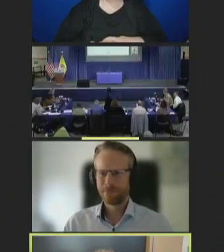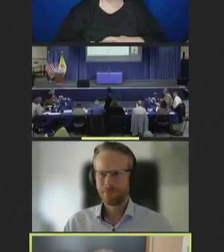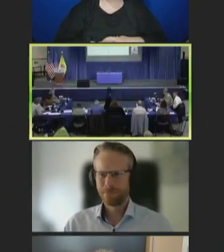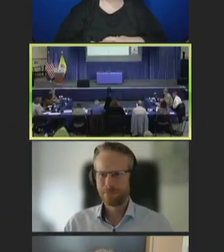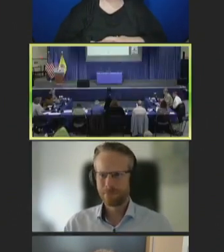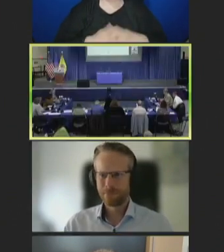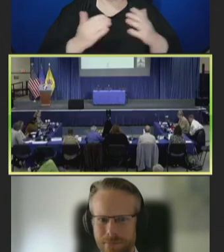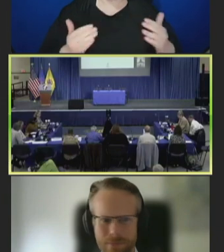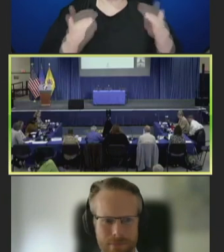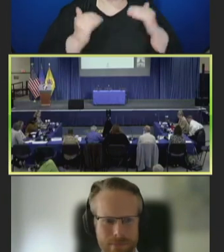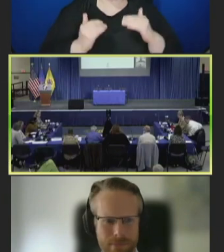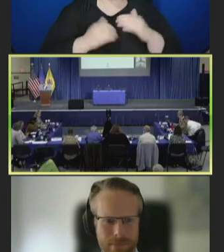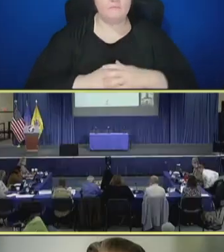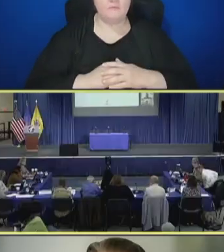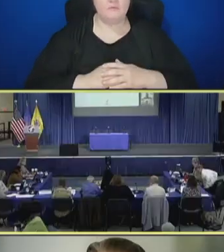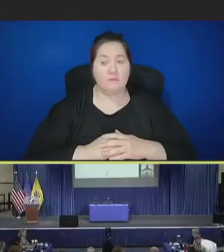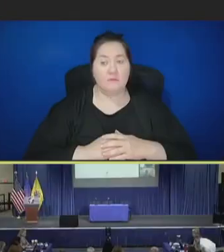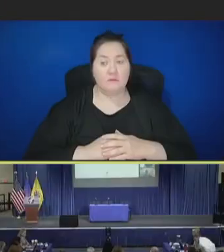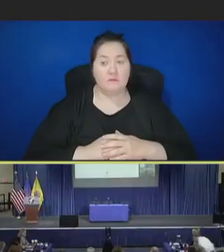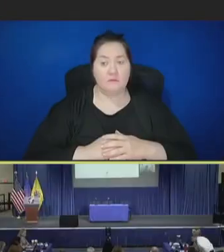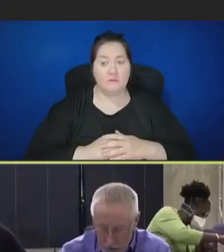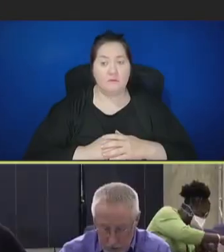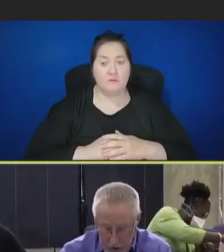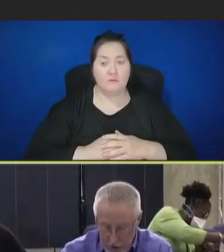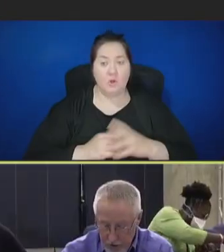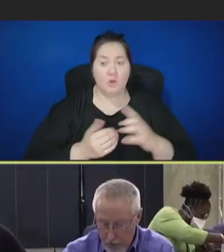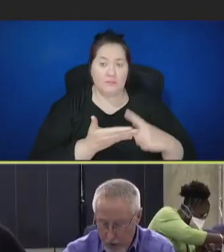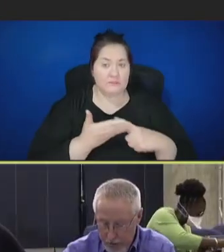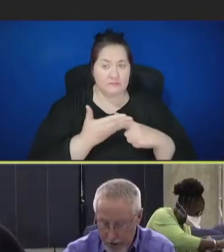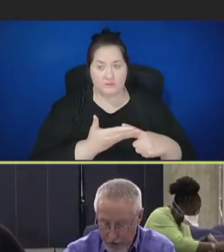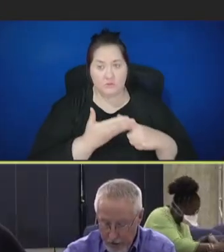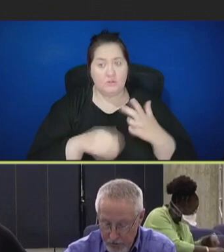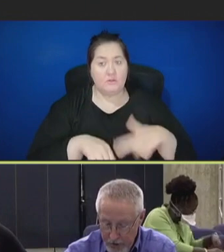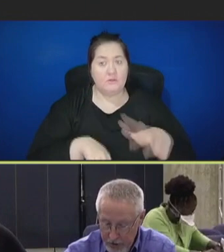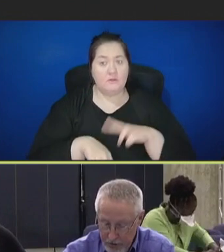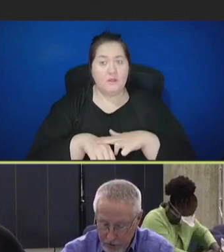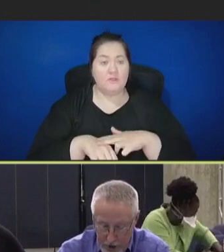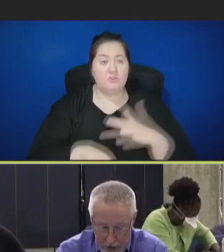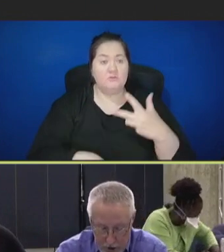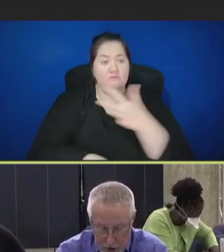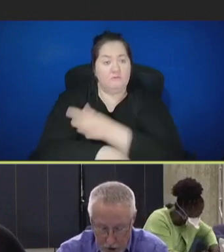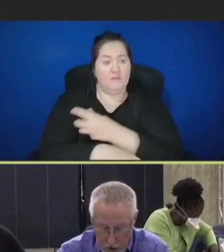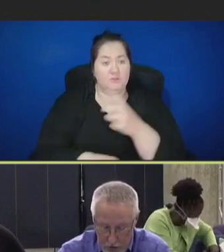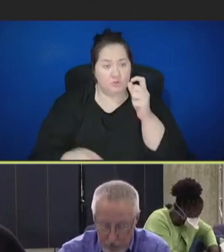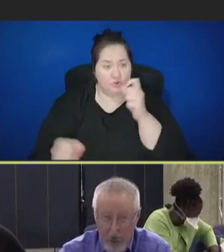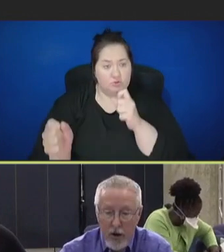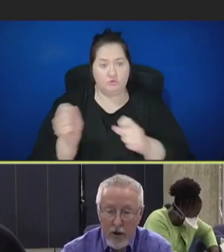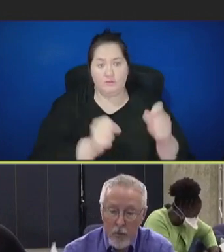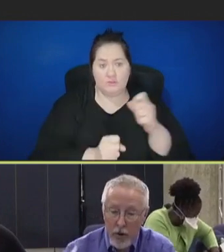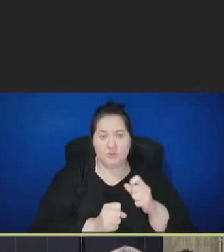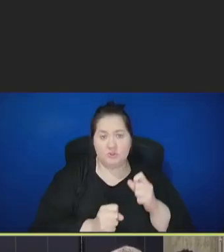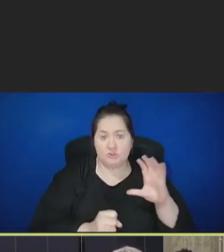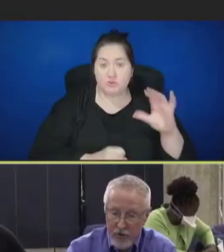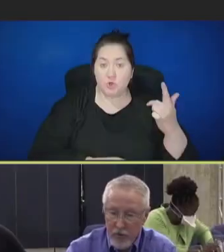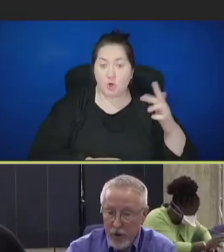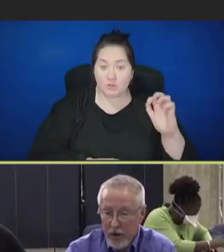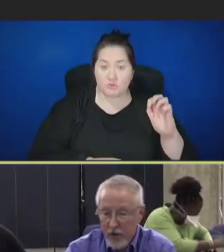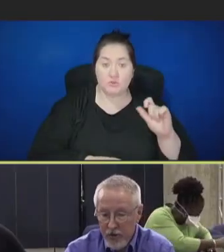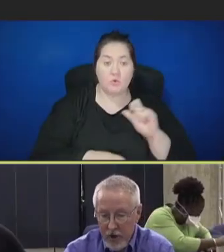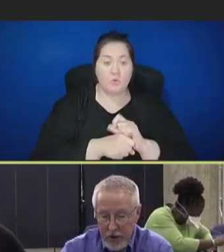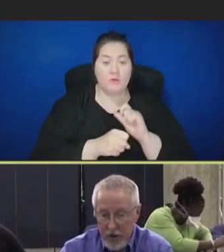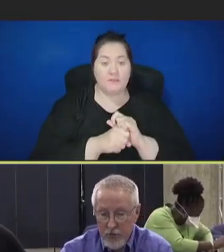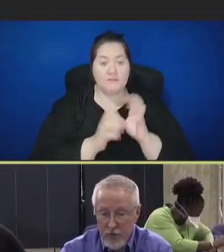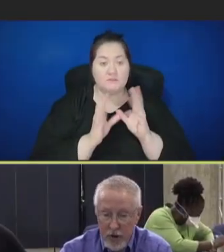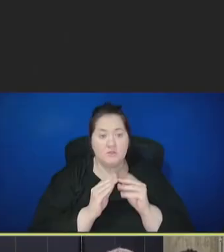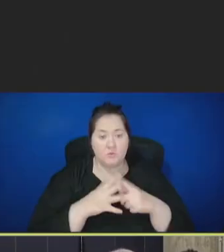So we'll now move to our discussion around the National Vaccine Strategy Charge working session we